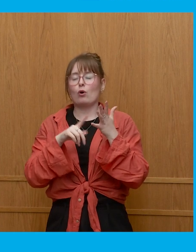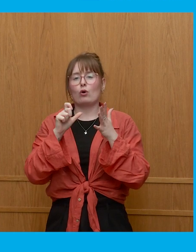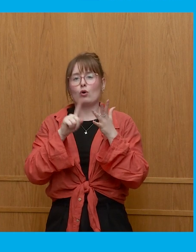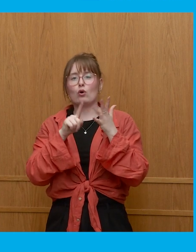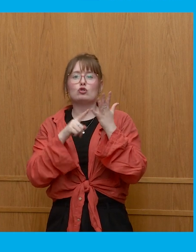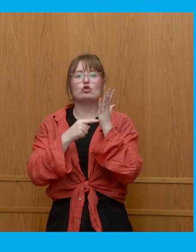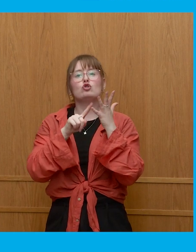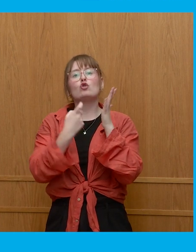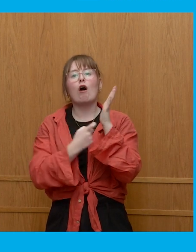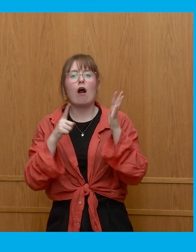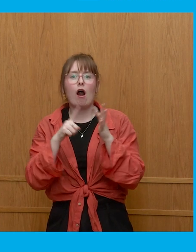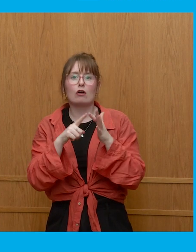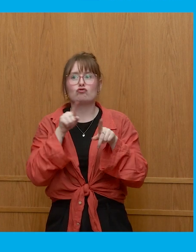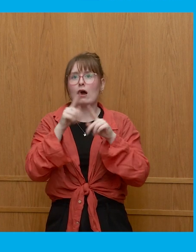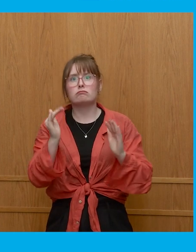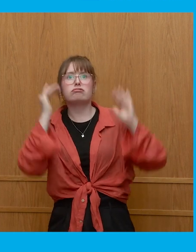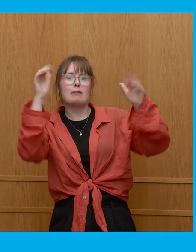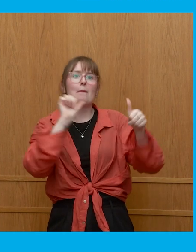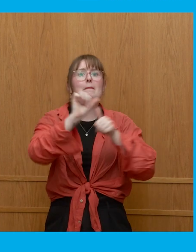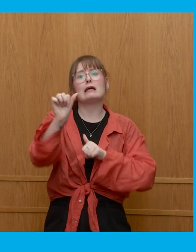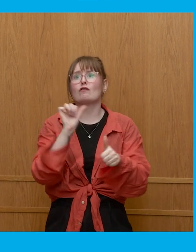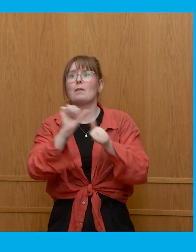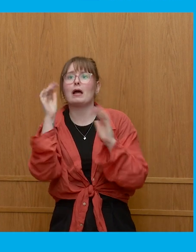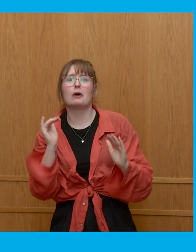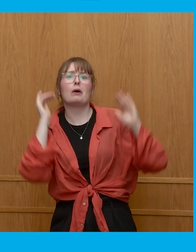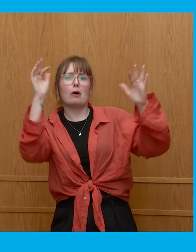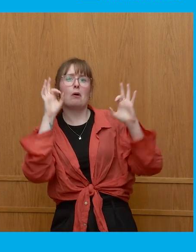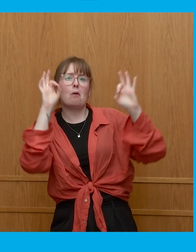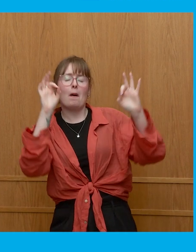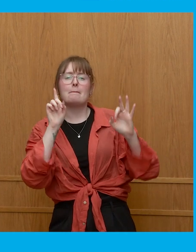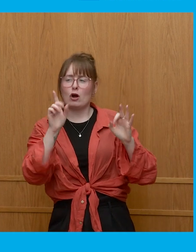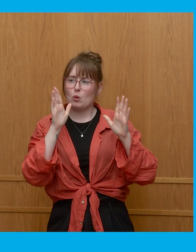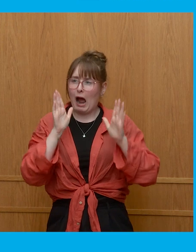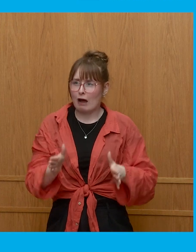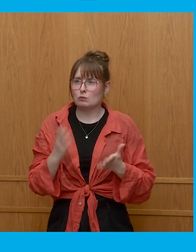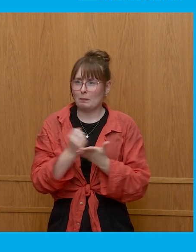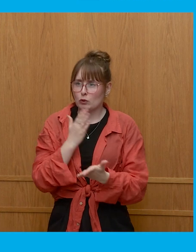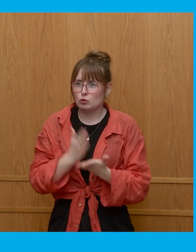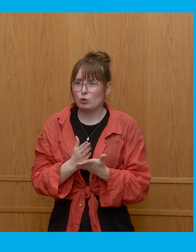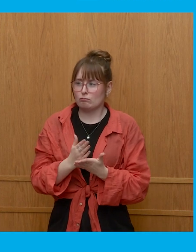the very best, the best you can get, but you have to have a certain level of